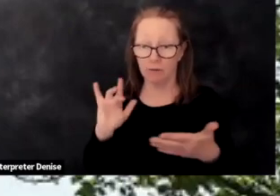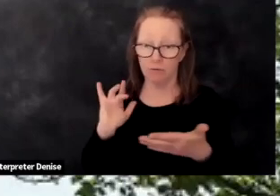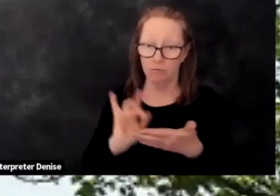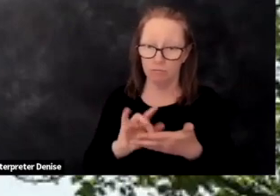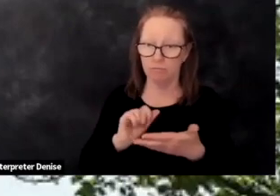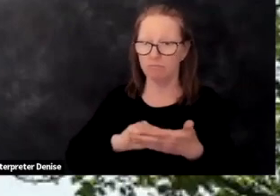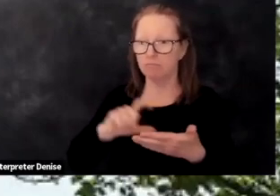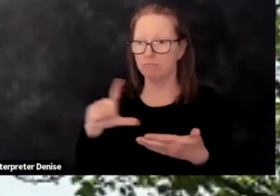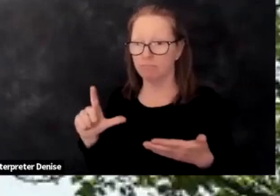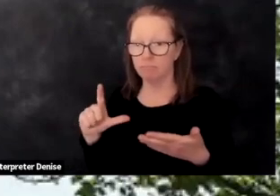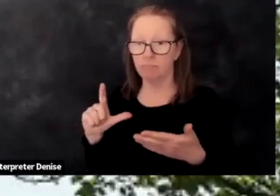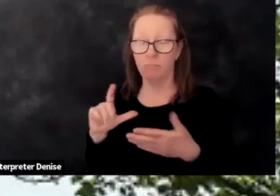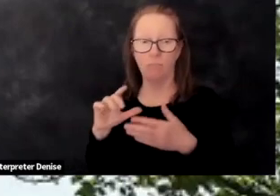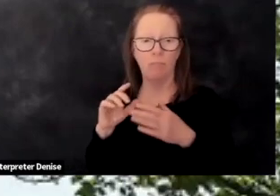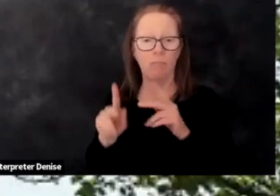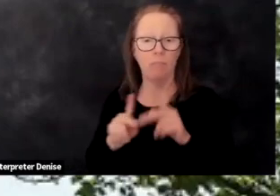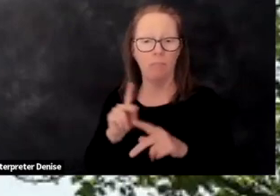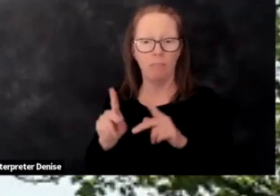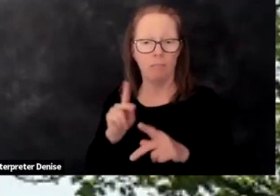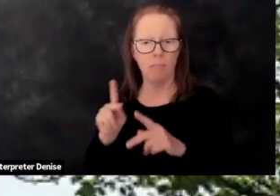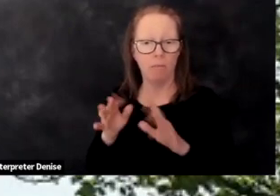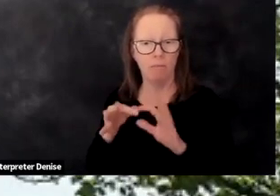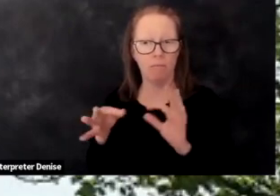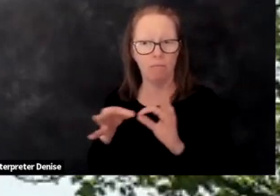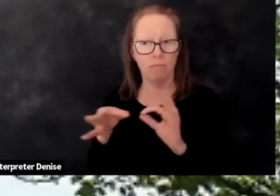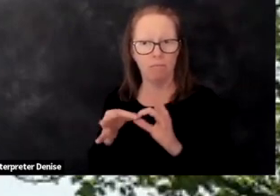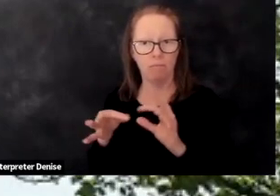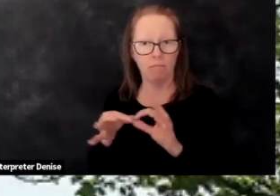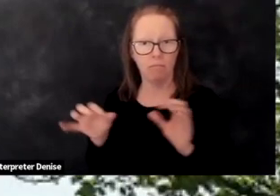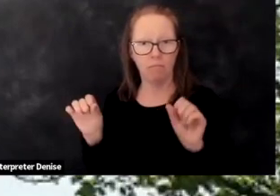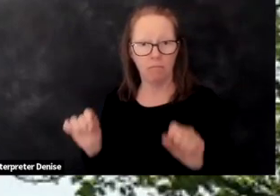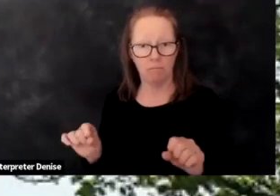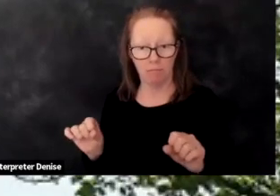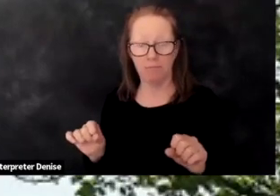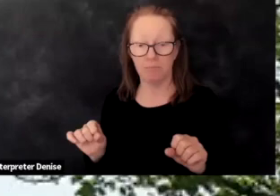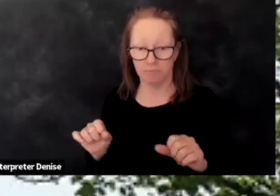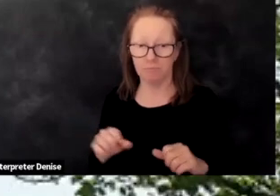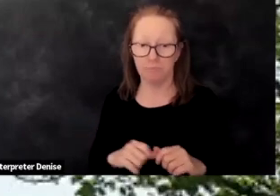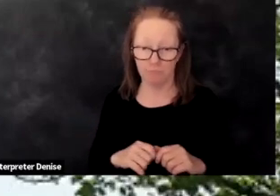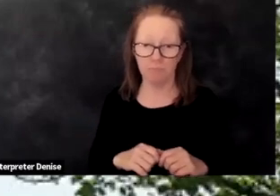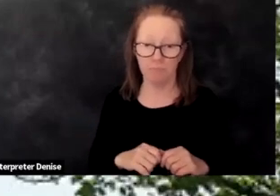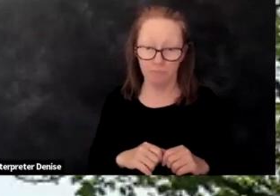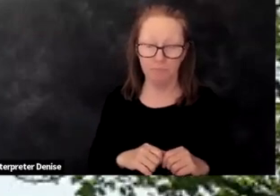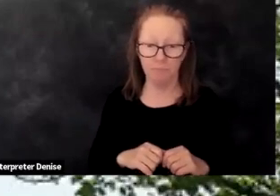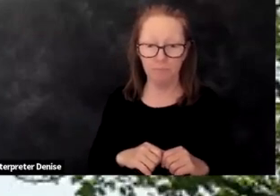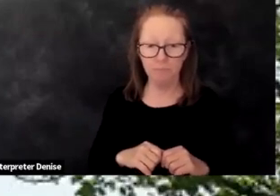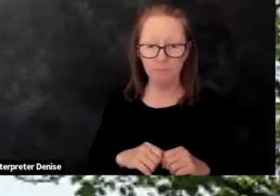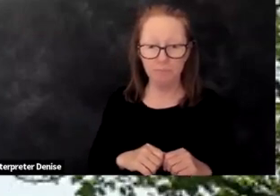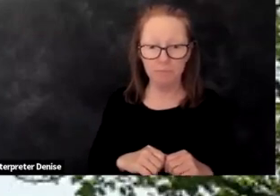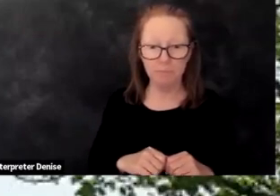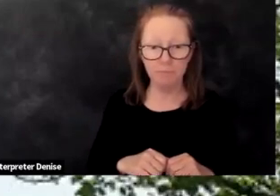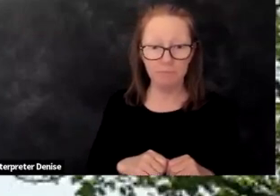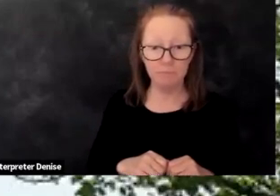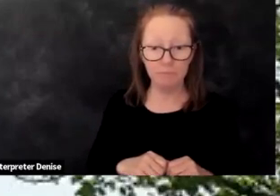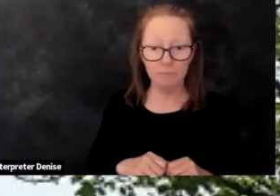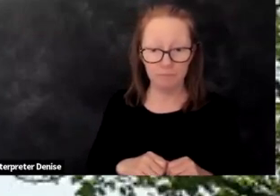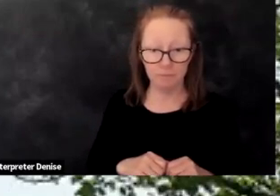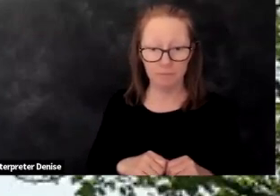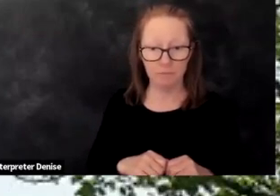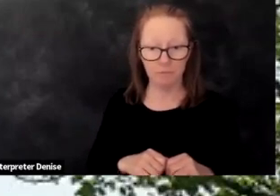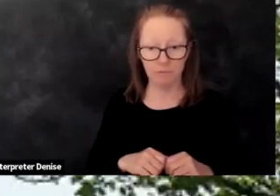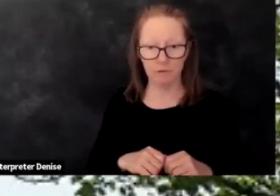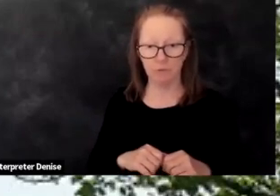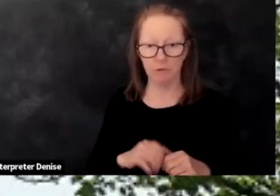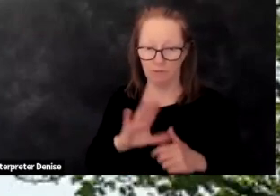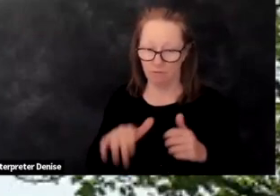after tonight's meeting, after we have those materials, uploaded, the recording and such. So you'll hear from us shortly,